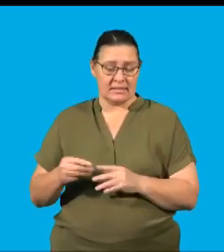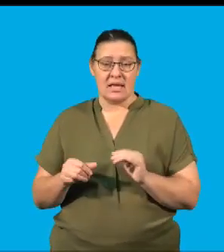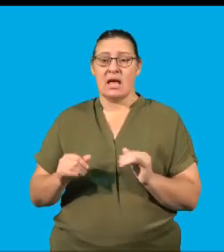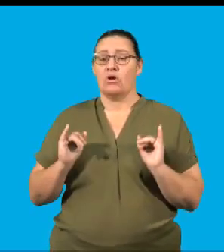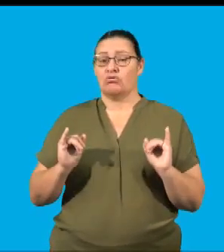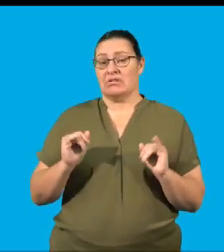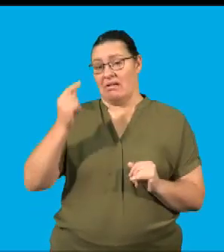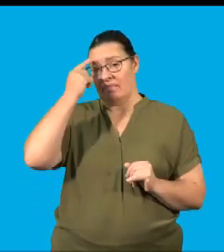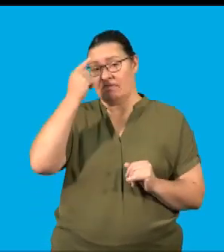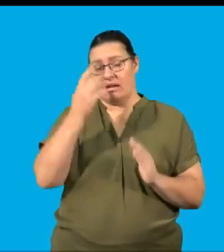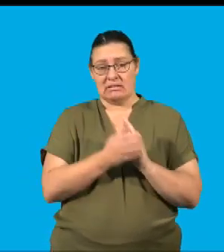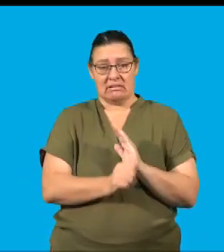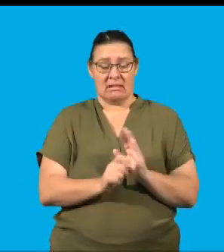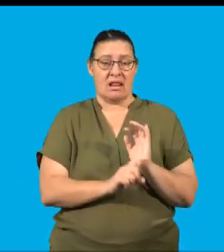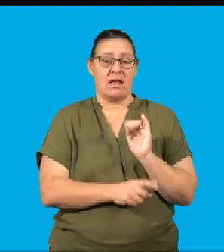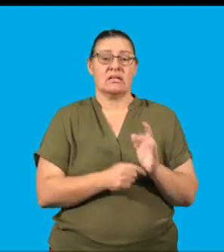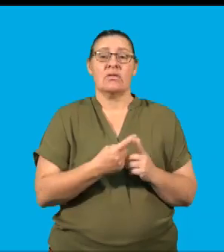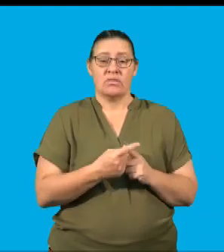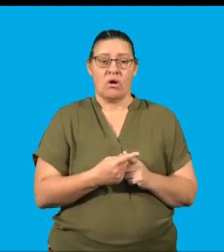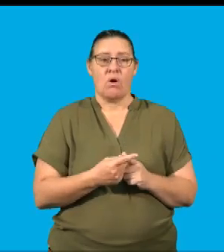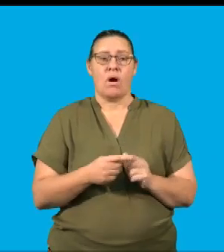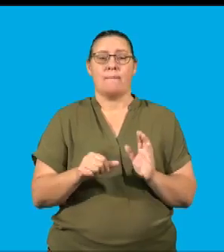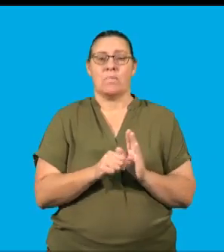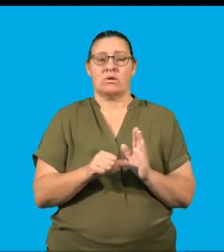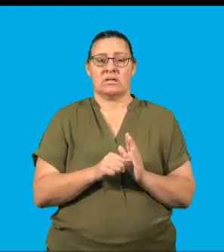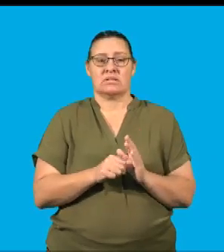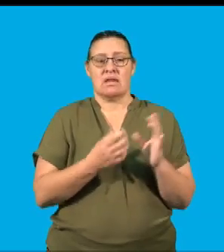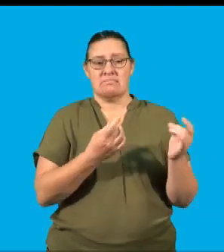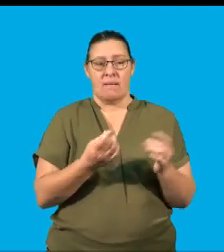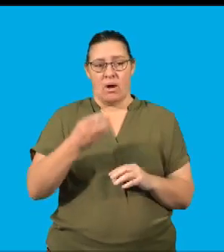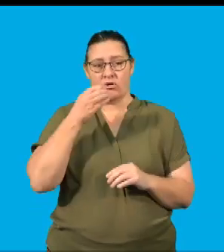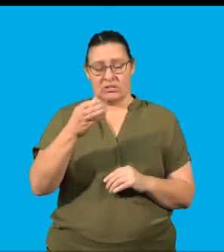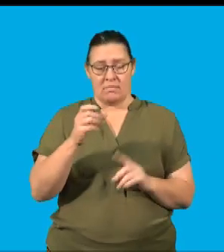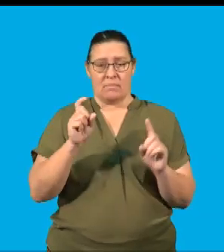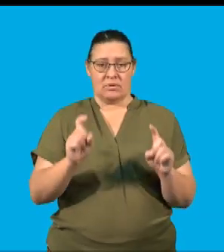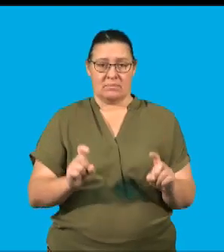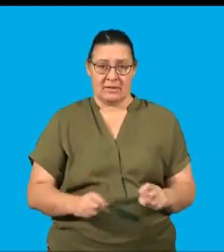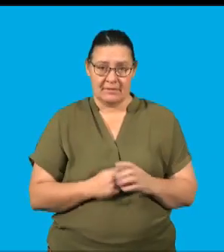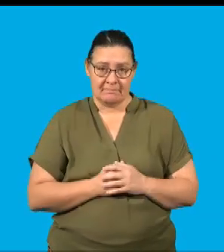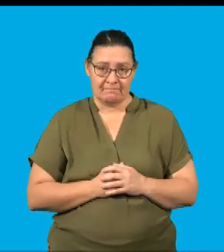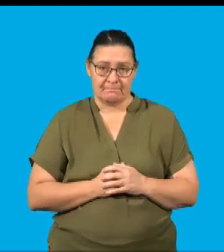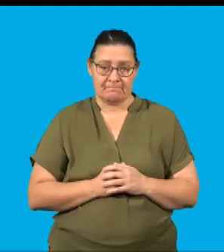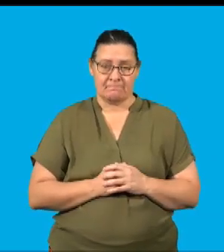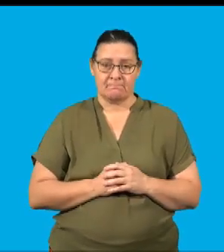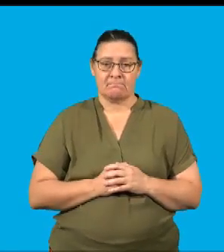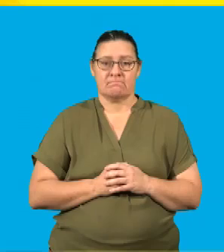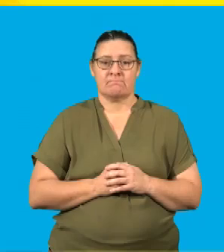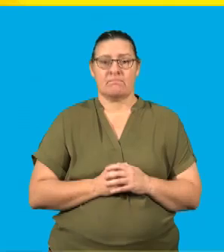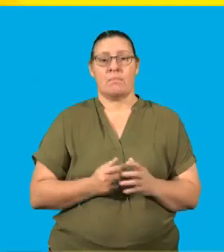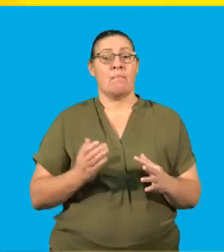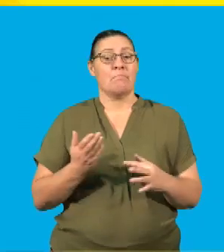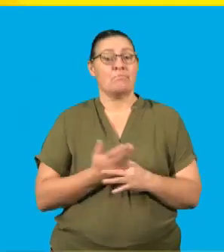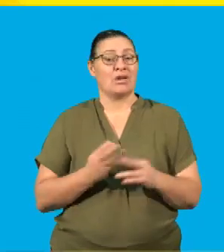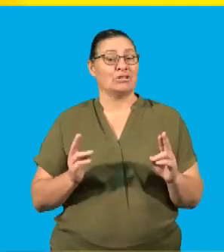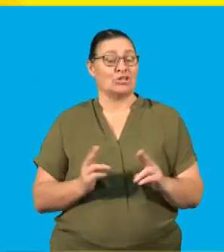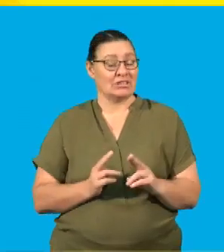critical thinking skills, and lastly, the fundamental numerical concepts and principles. Let us take a